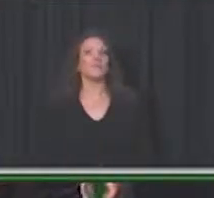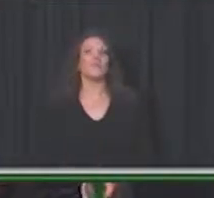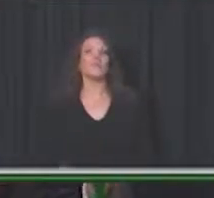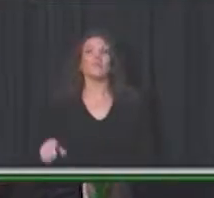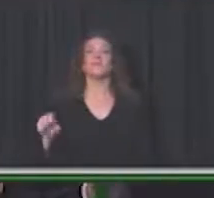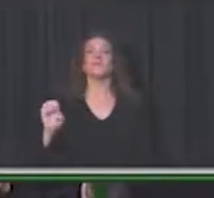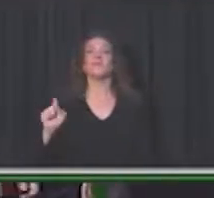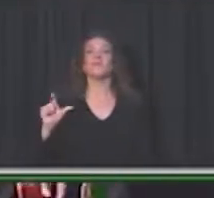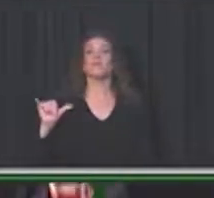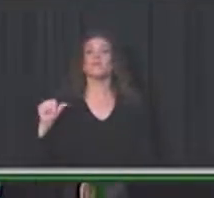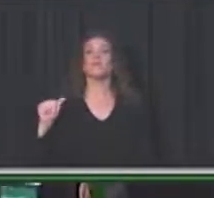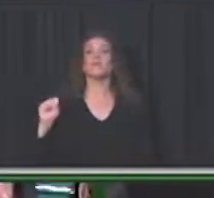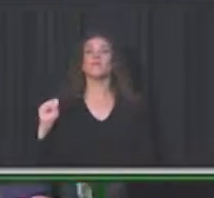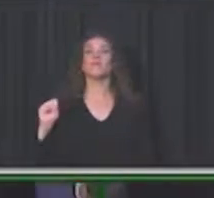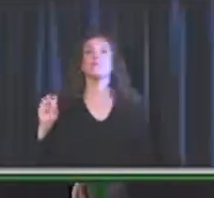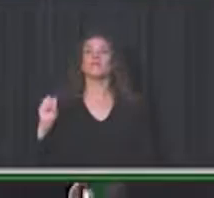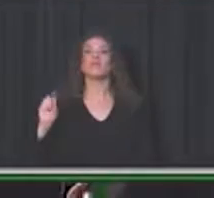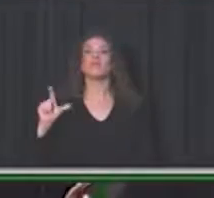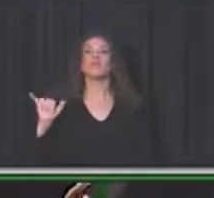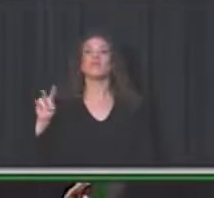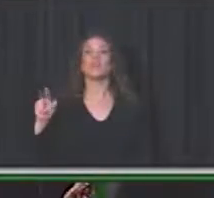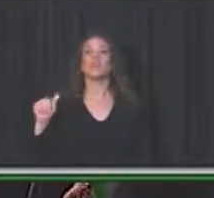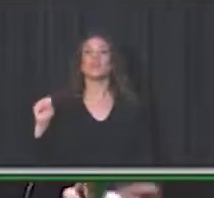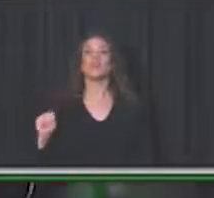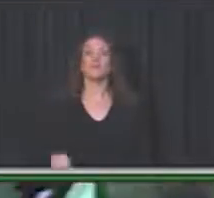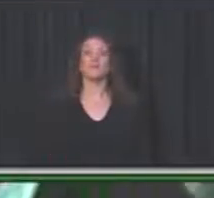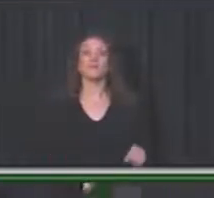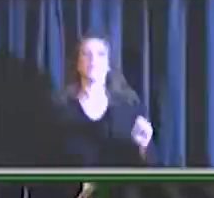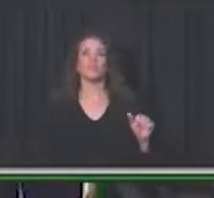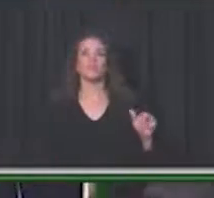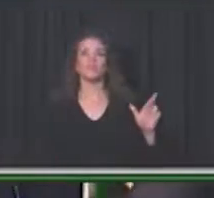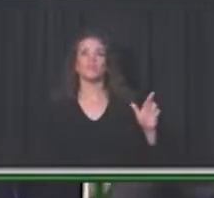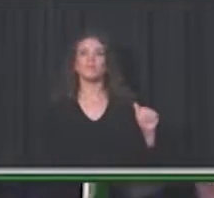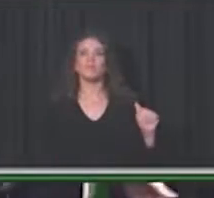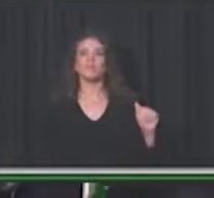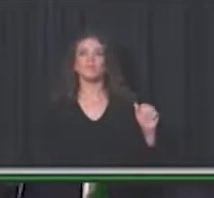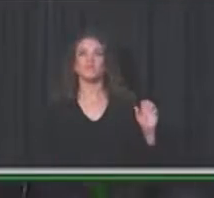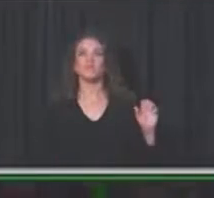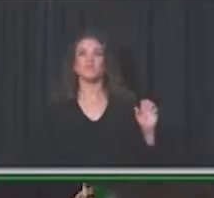Elias Olivas. Sarah Paige Ramsire.